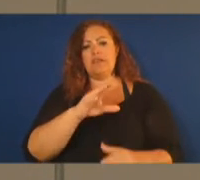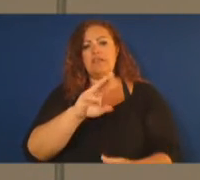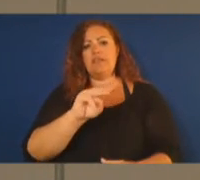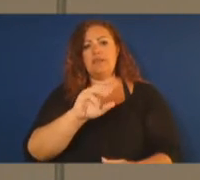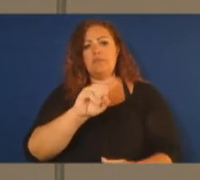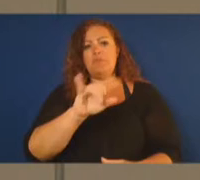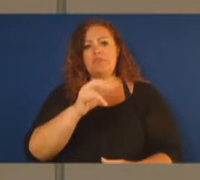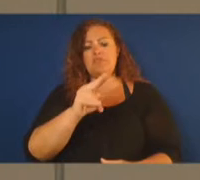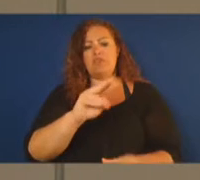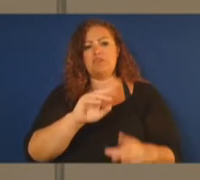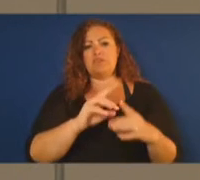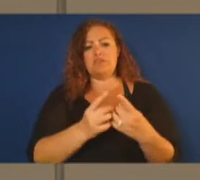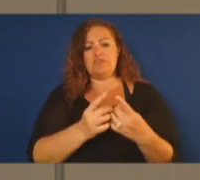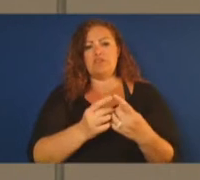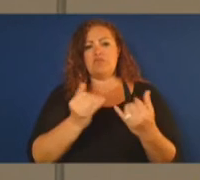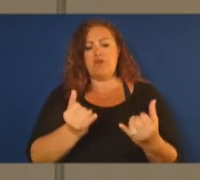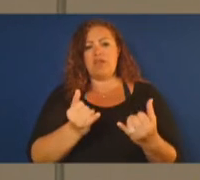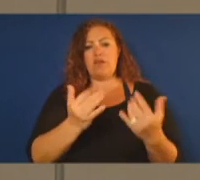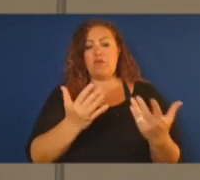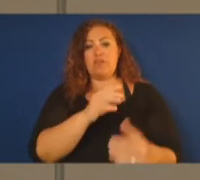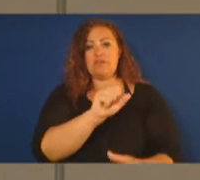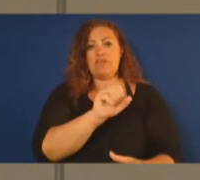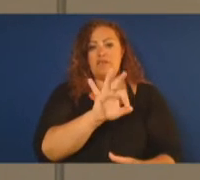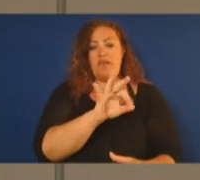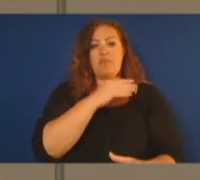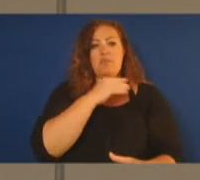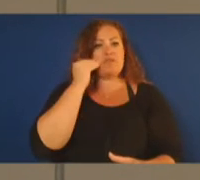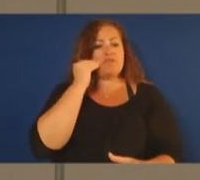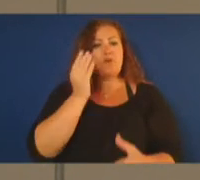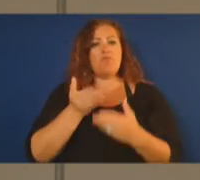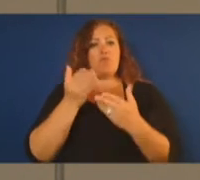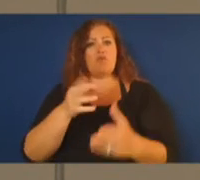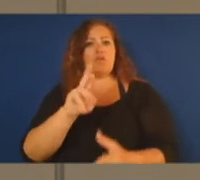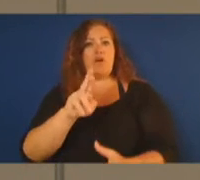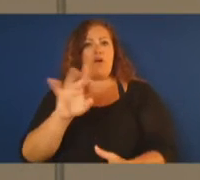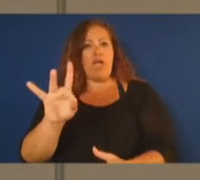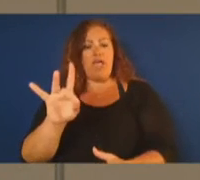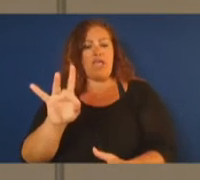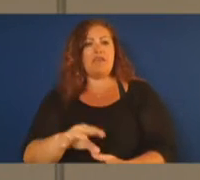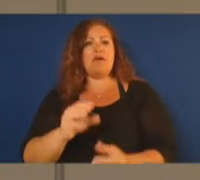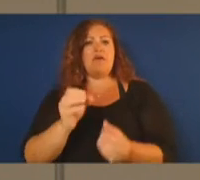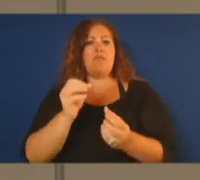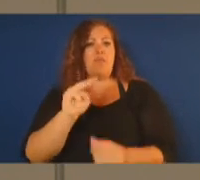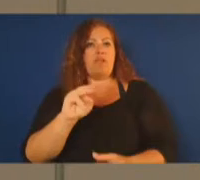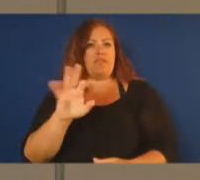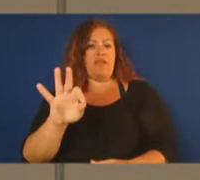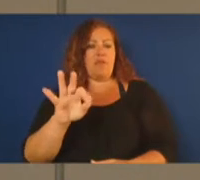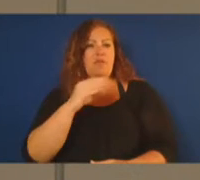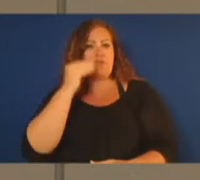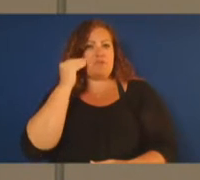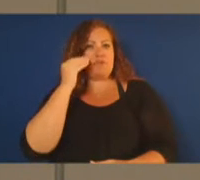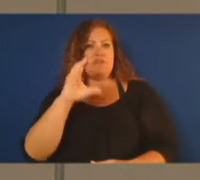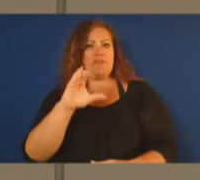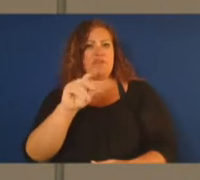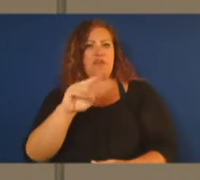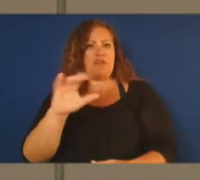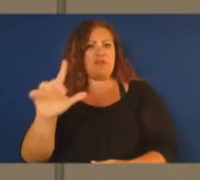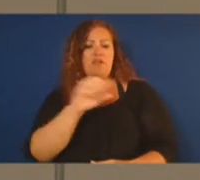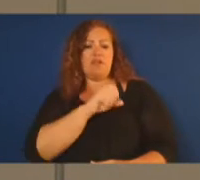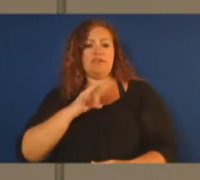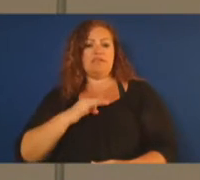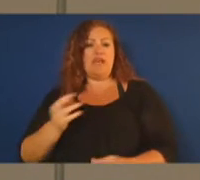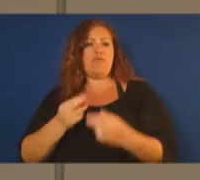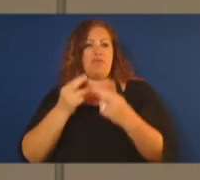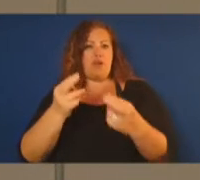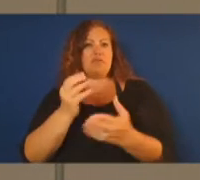current zoning is R3 single family residential and the proposed zoning is R8 multif family residential conditional staff recommends approval of this petition